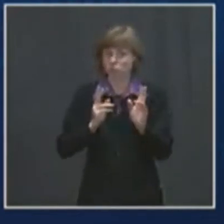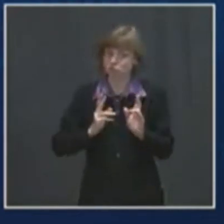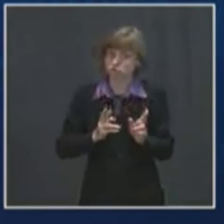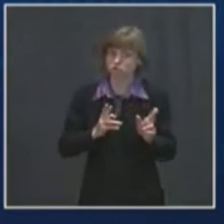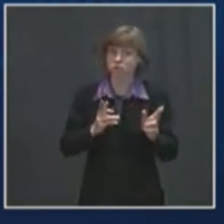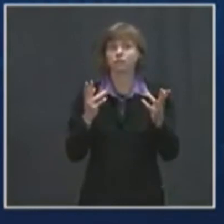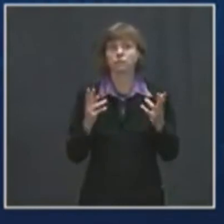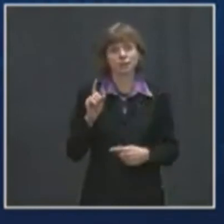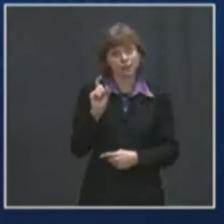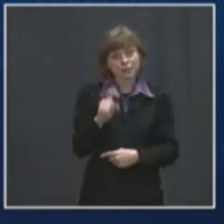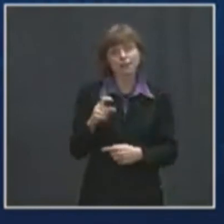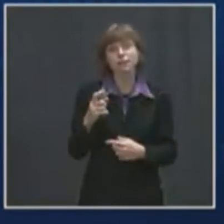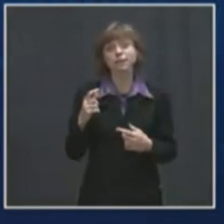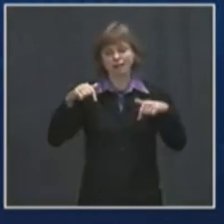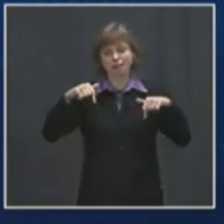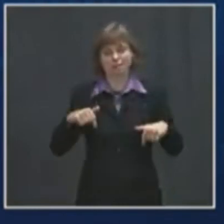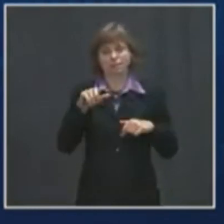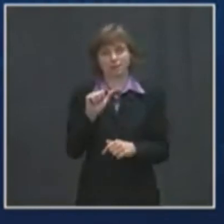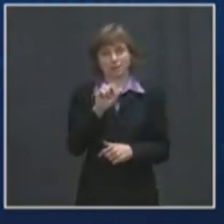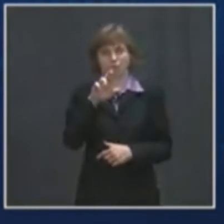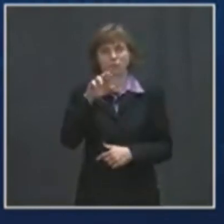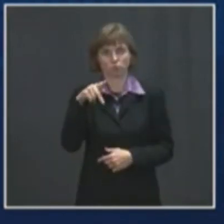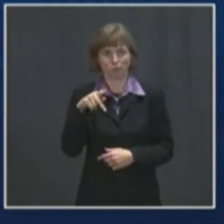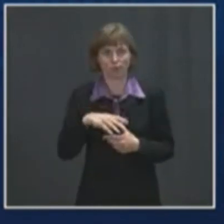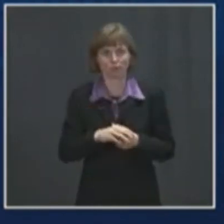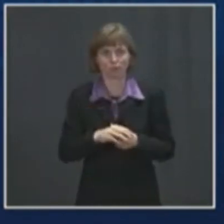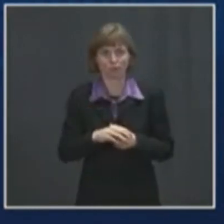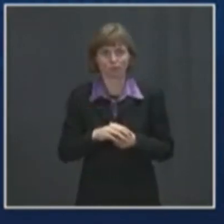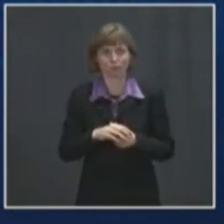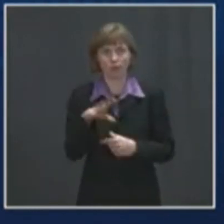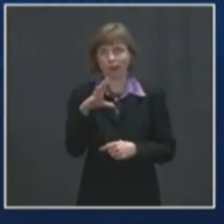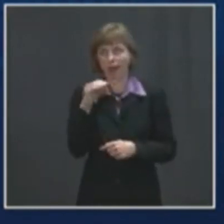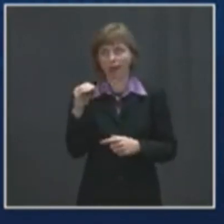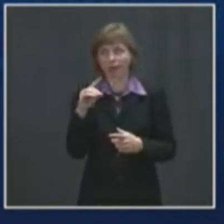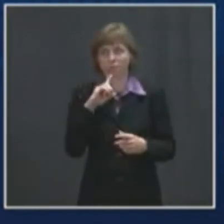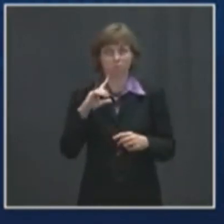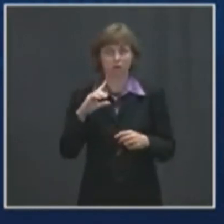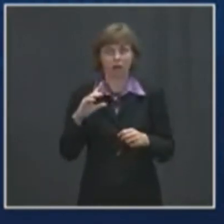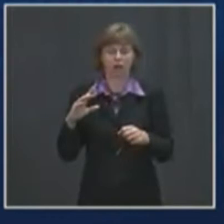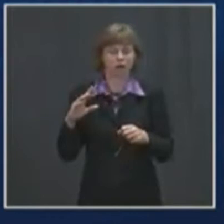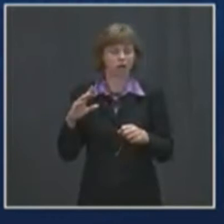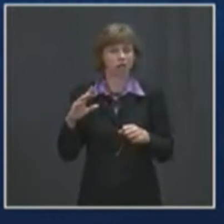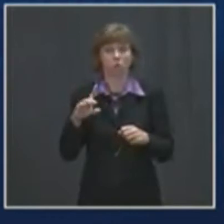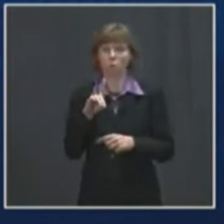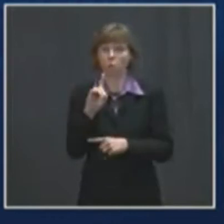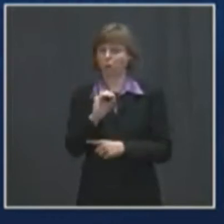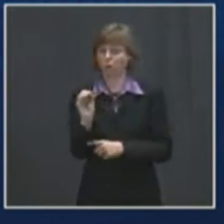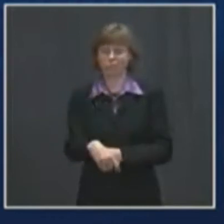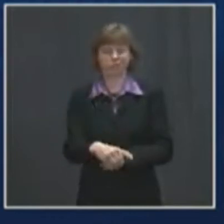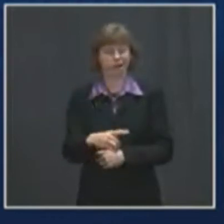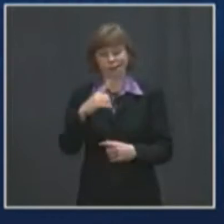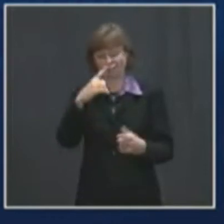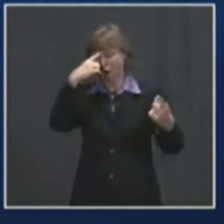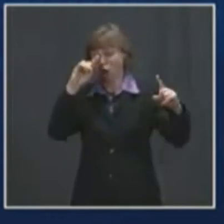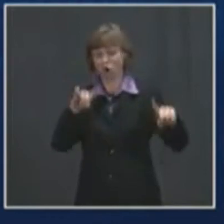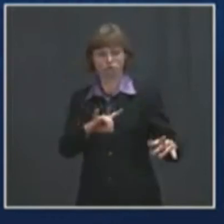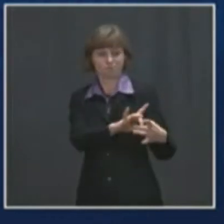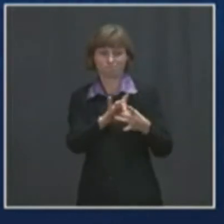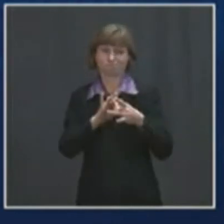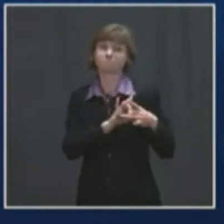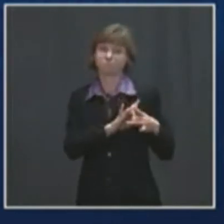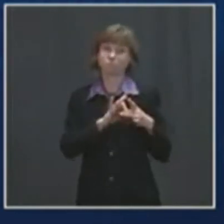for this American Rescue Plan, and in complete solidarity on the calibration of